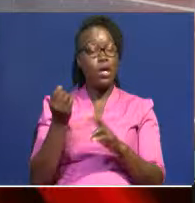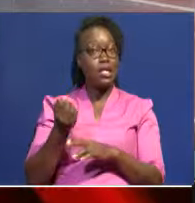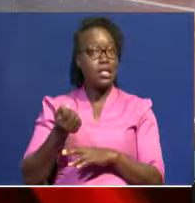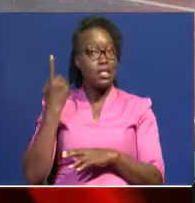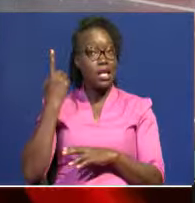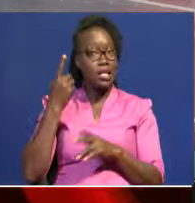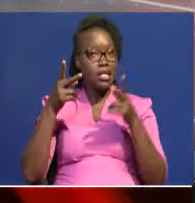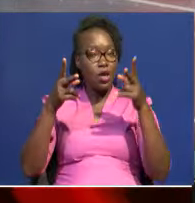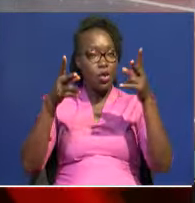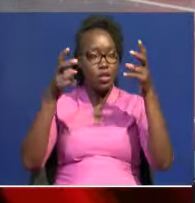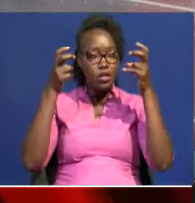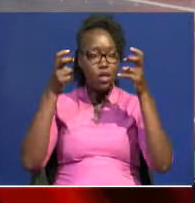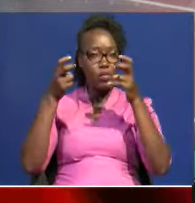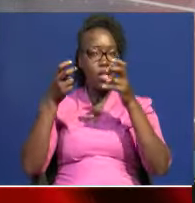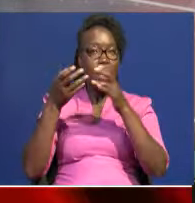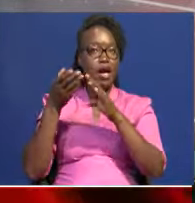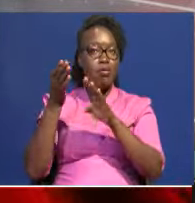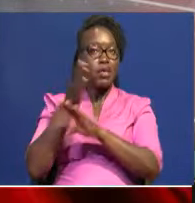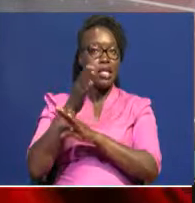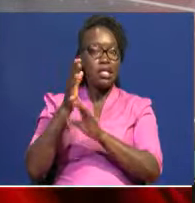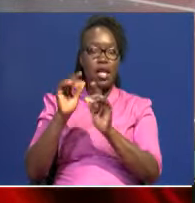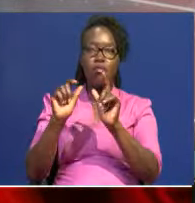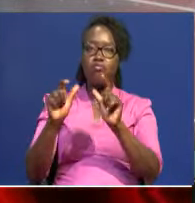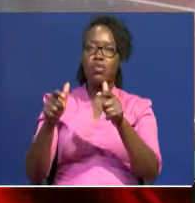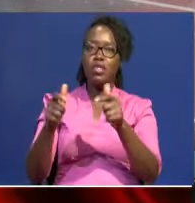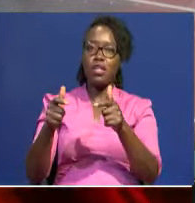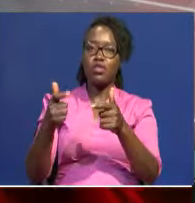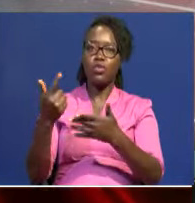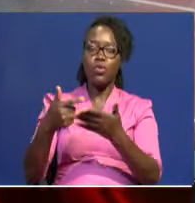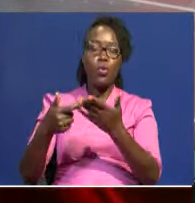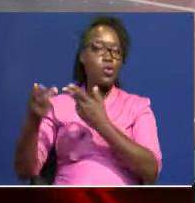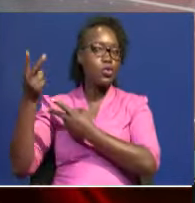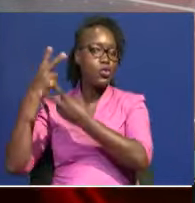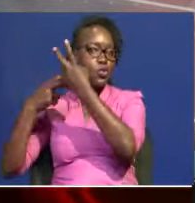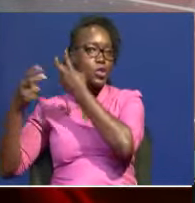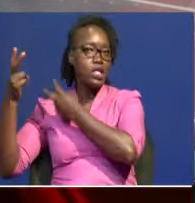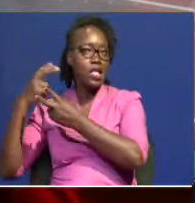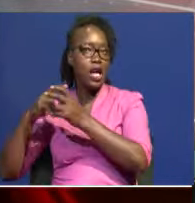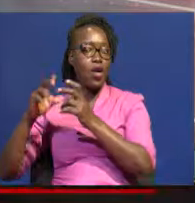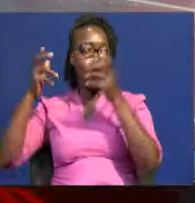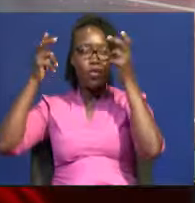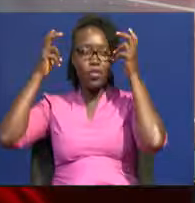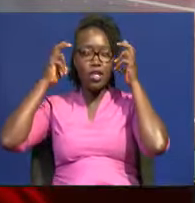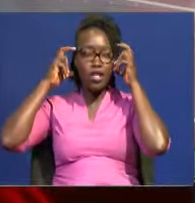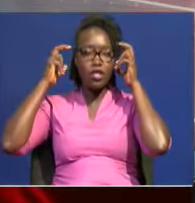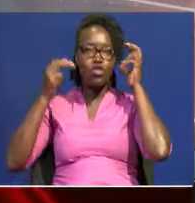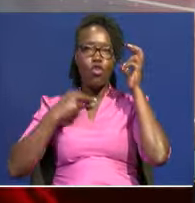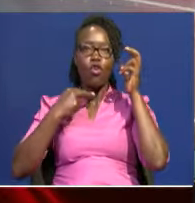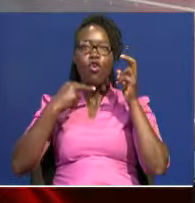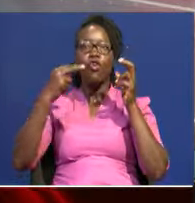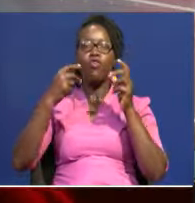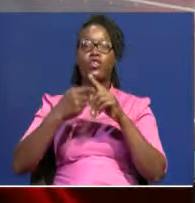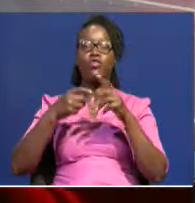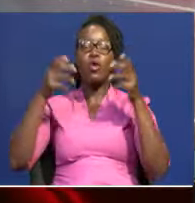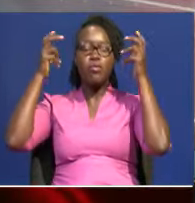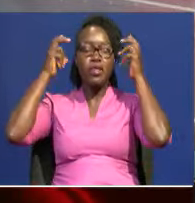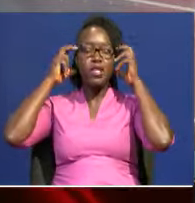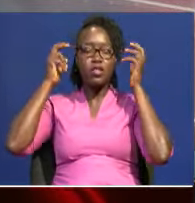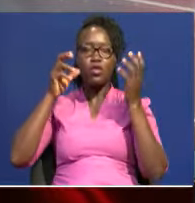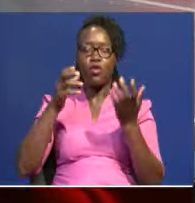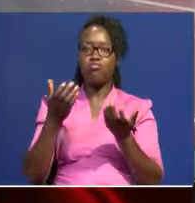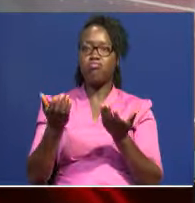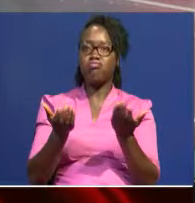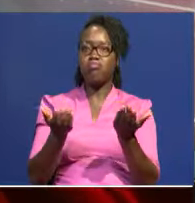the concept behind the production that you get to hear on the radio voice from the radio stations. I